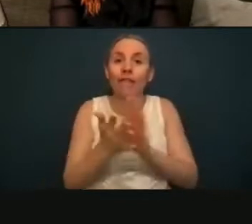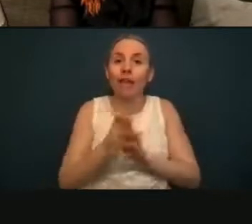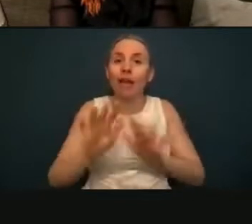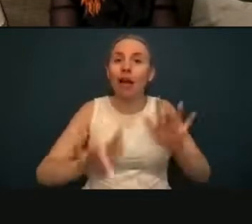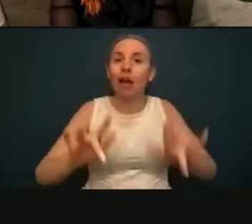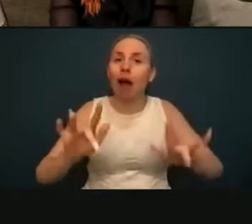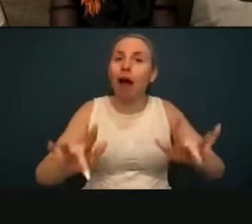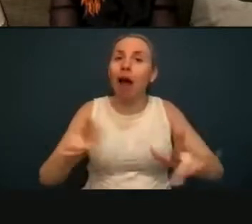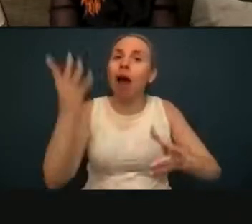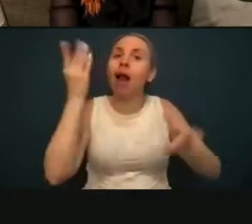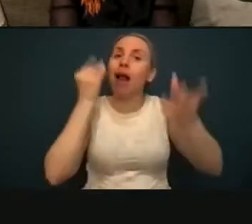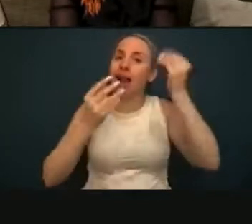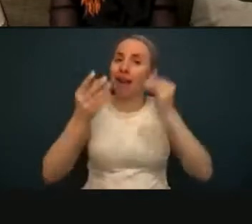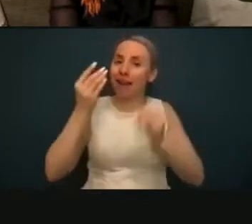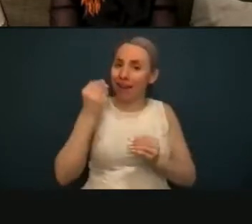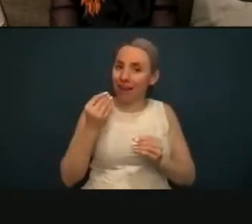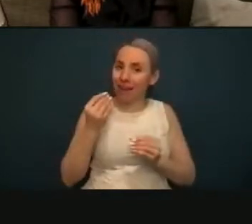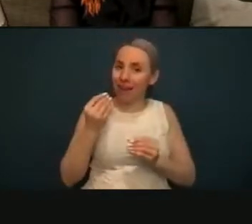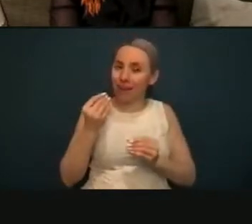when we worked